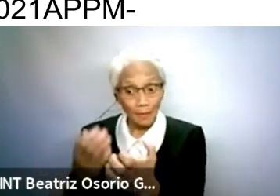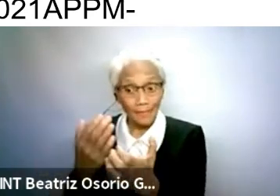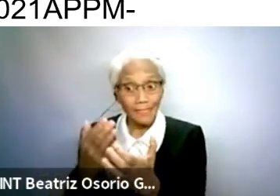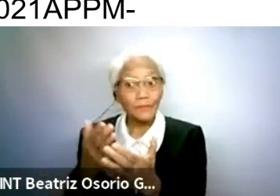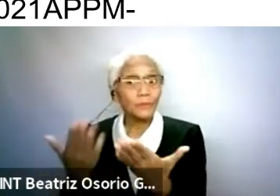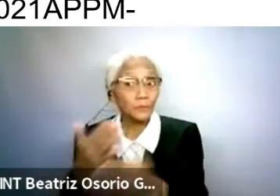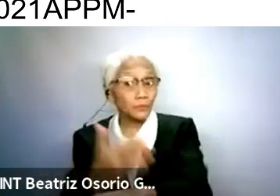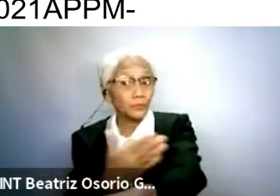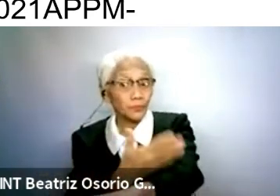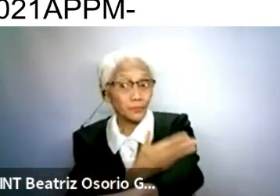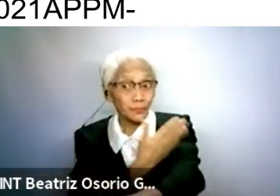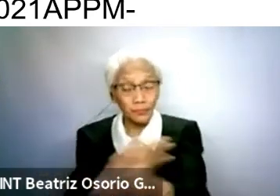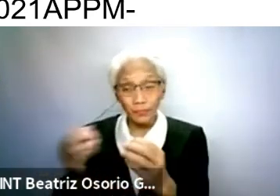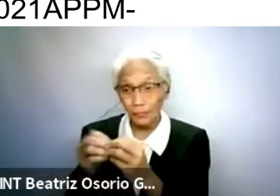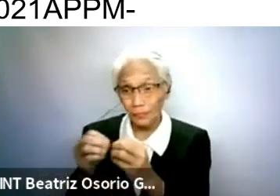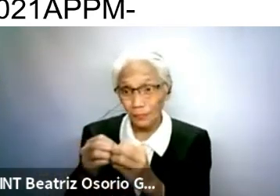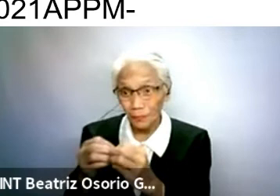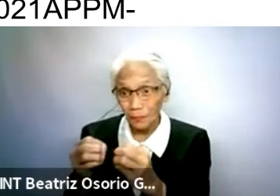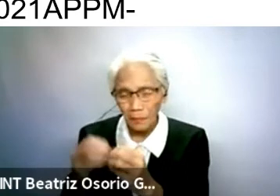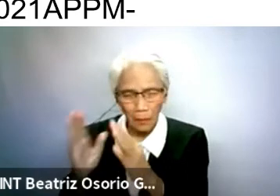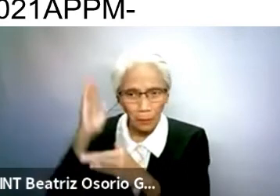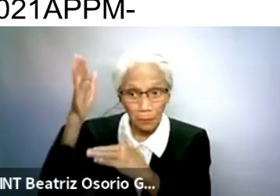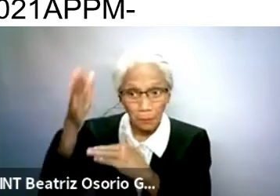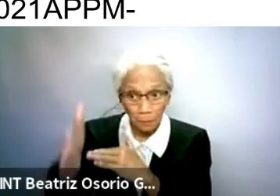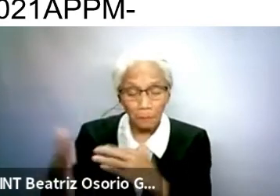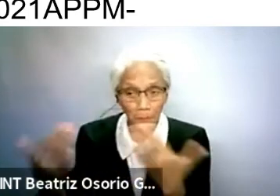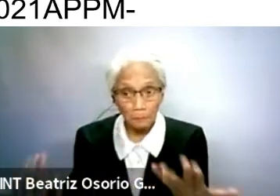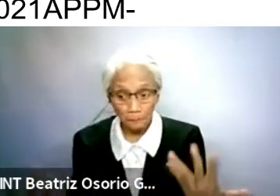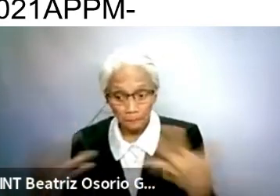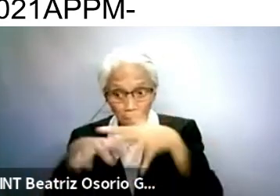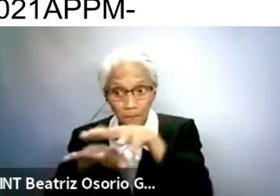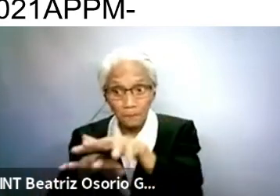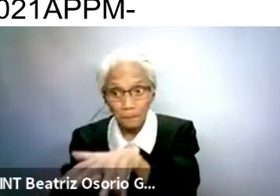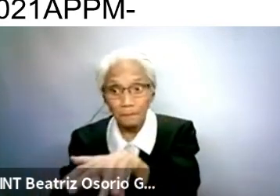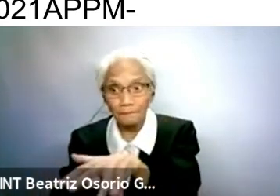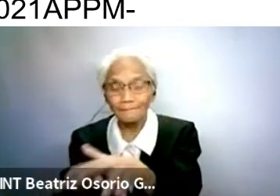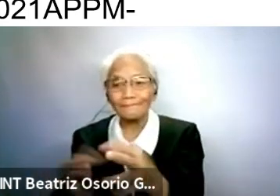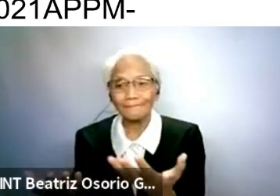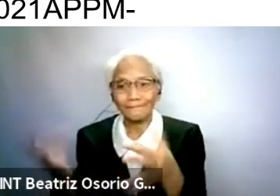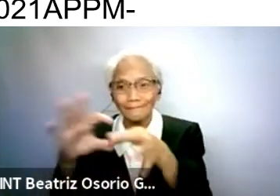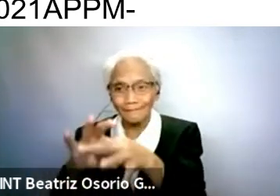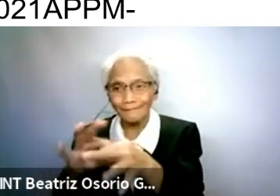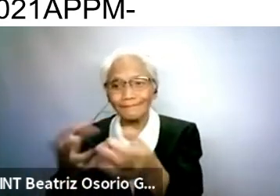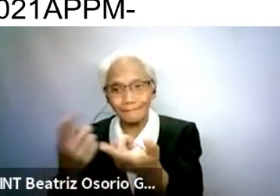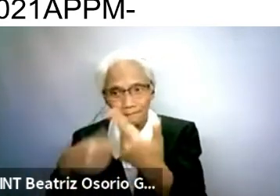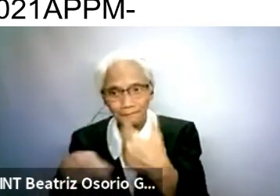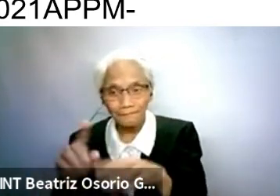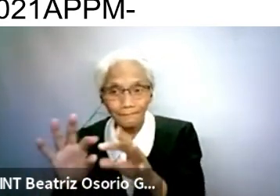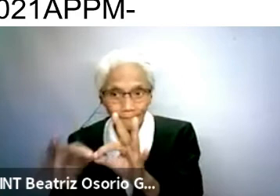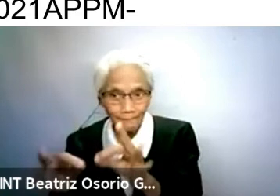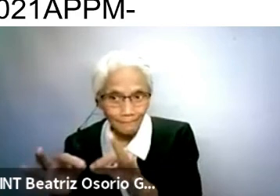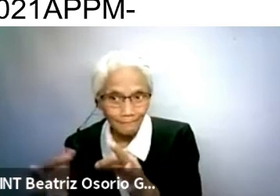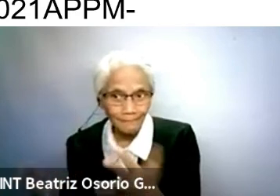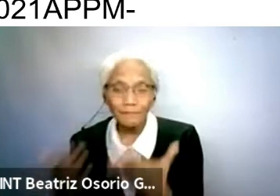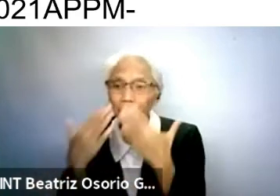the third session, we have now been able to incorporate our sign language interpreters. I'd like to thank our